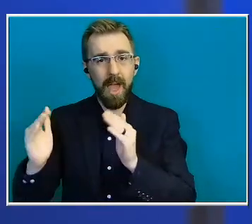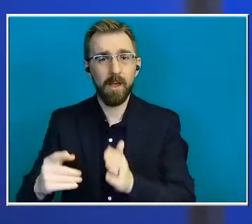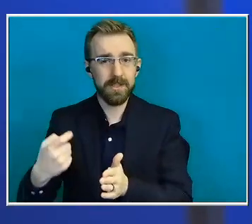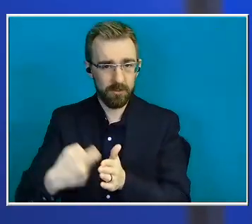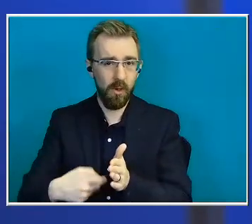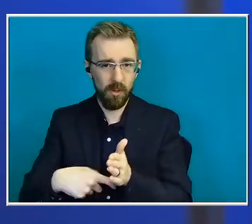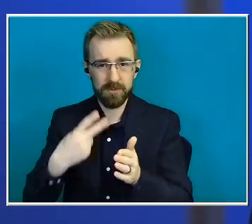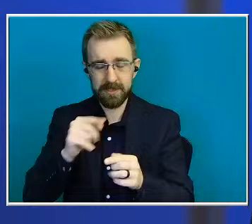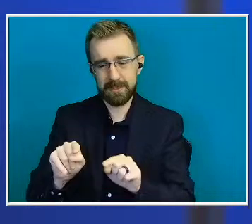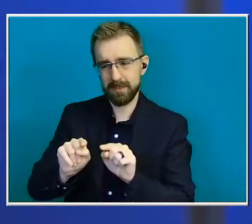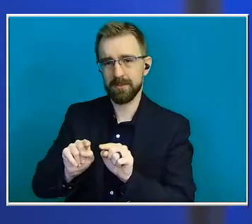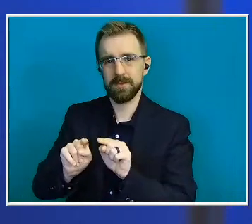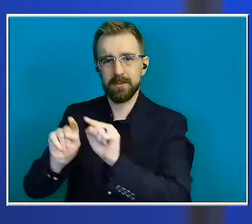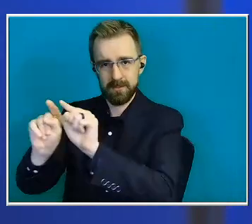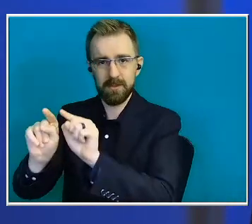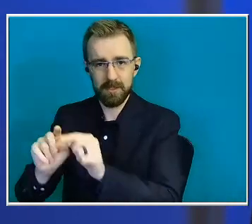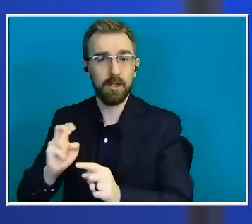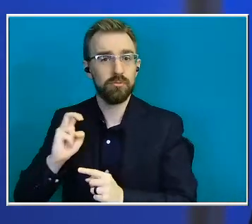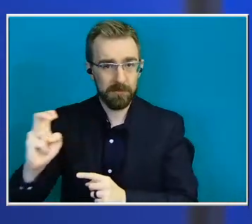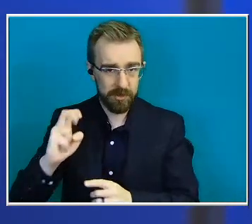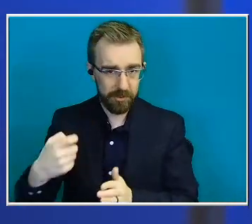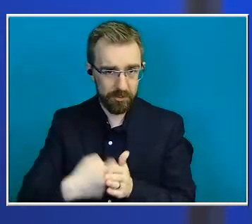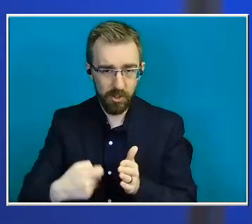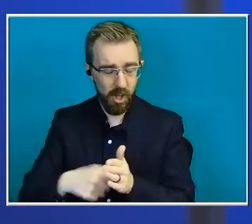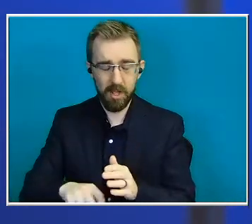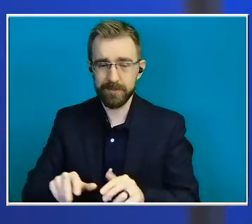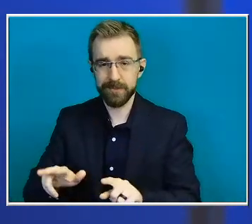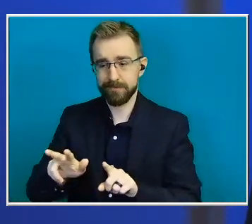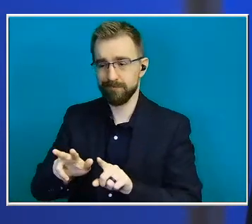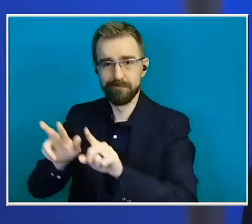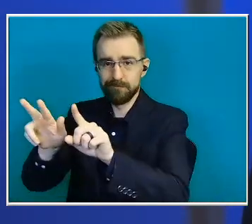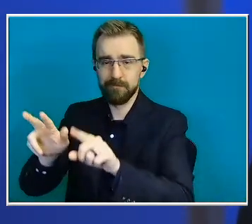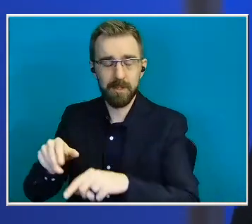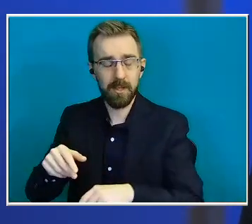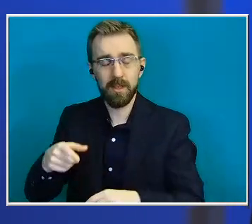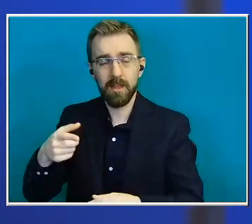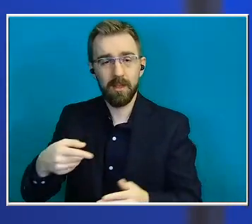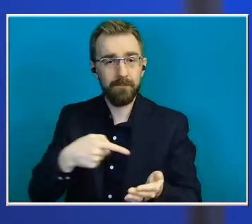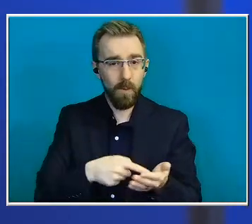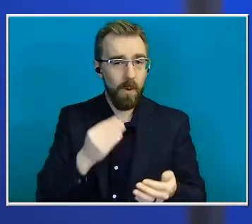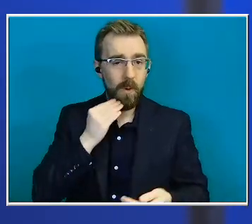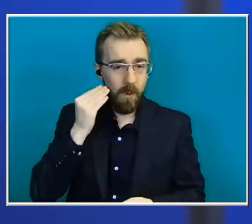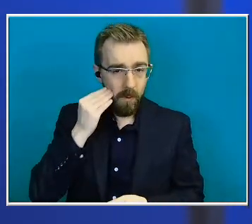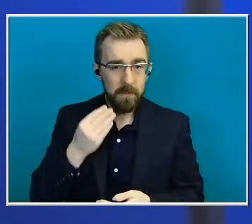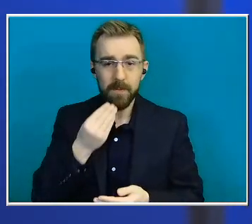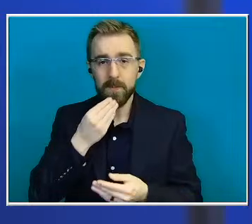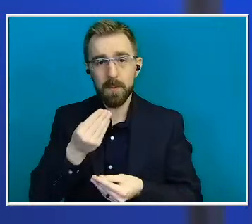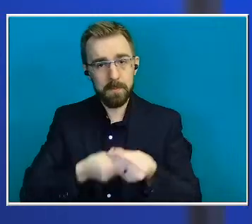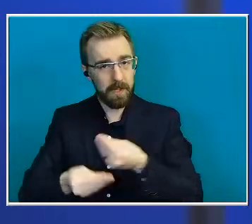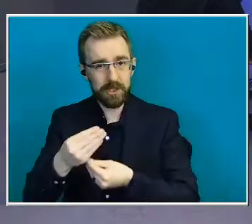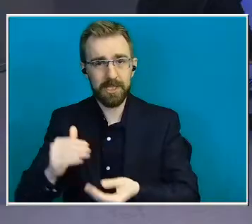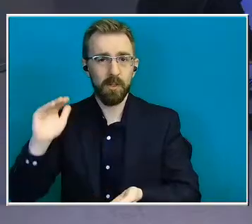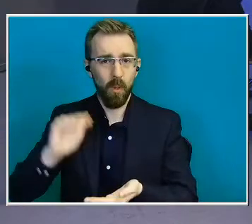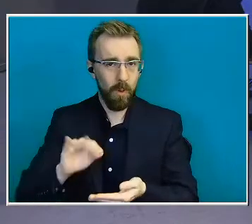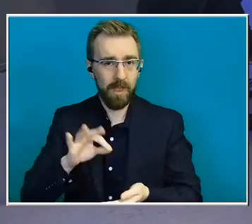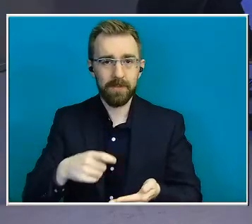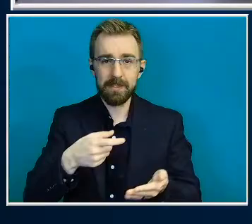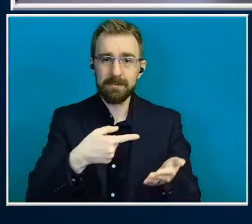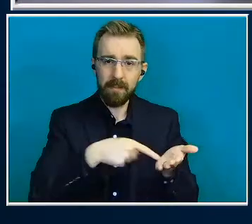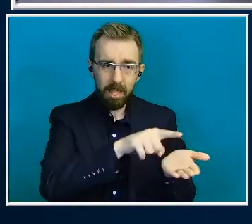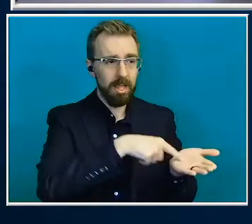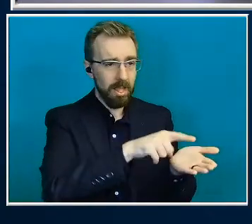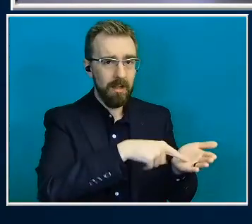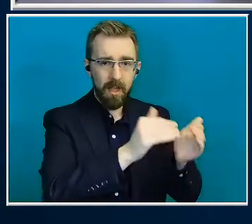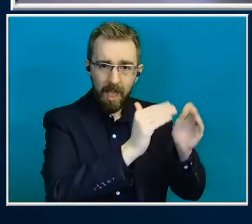And transportation costs. Right. So if you can't have affordable housing, then your food budget is a lot lower if you're paying a lot for housing. So that goes along